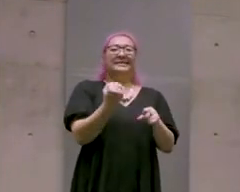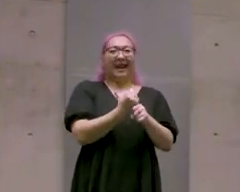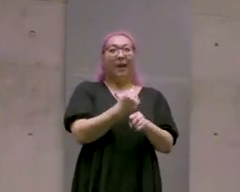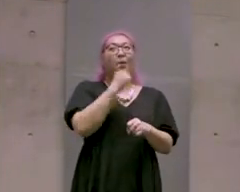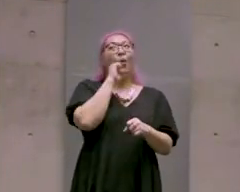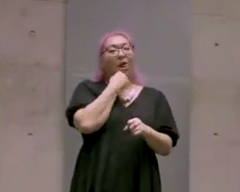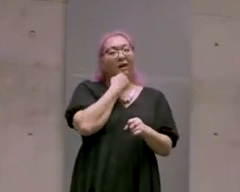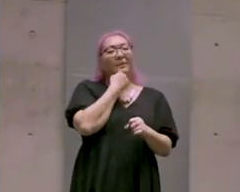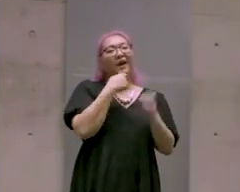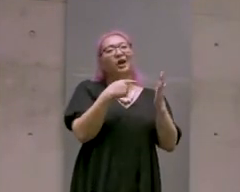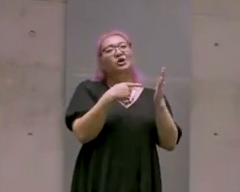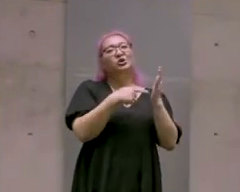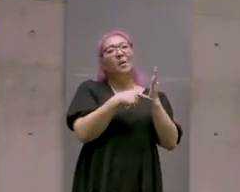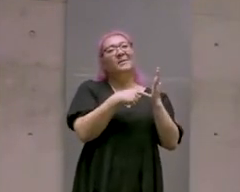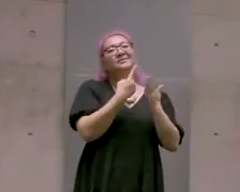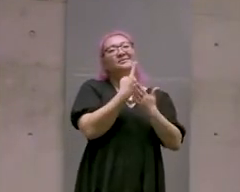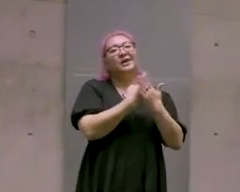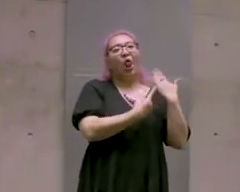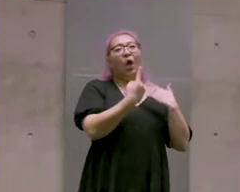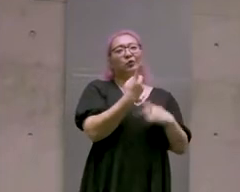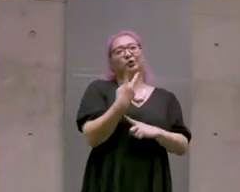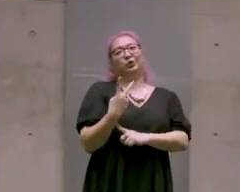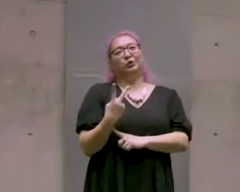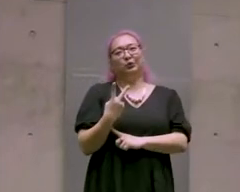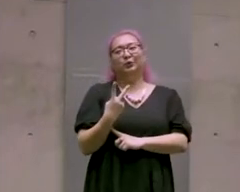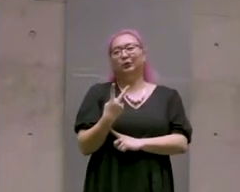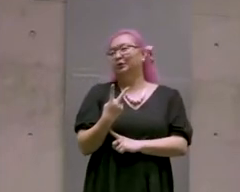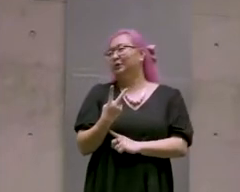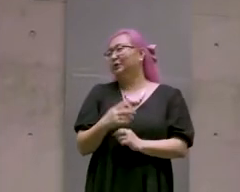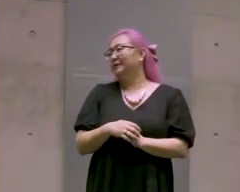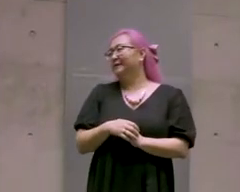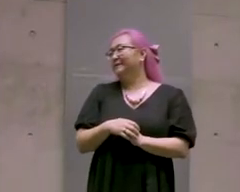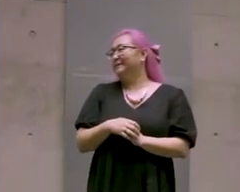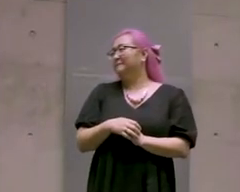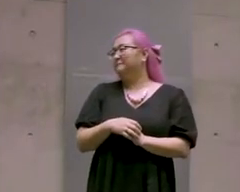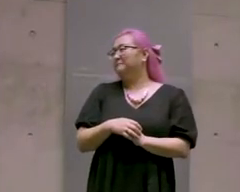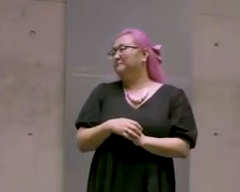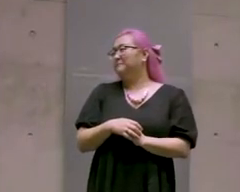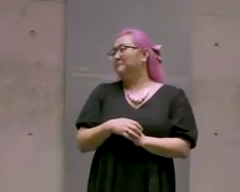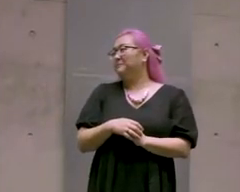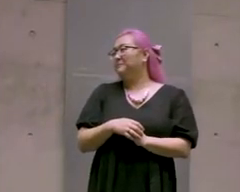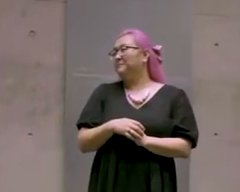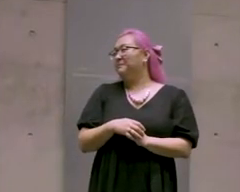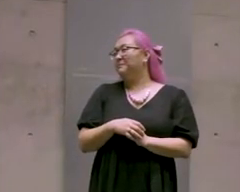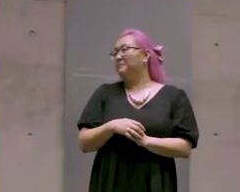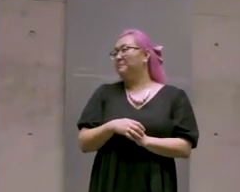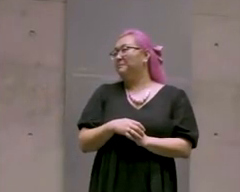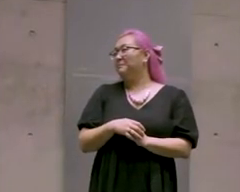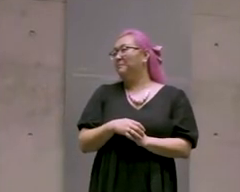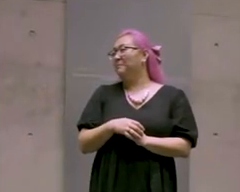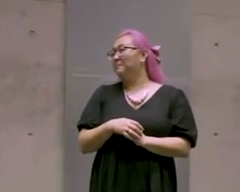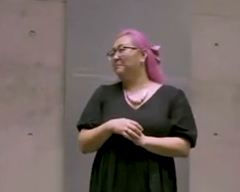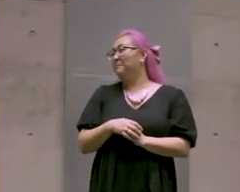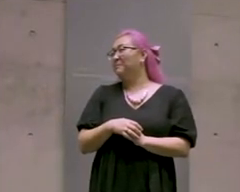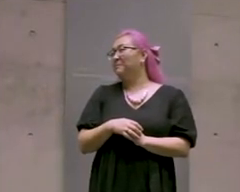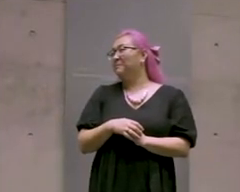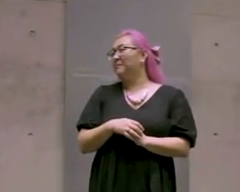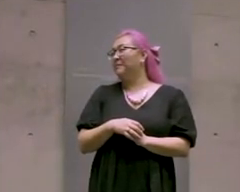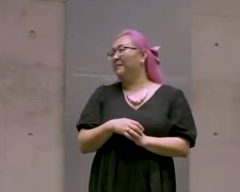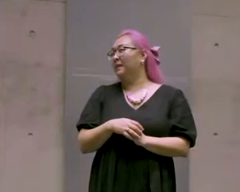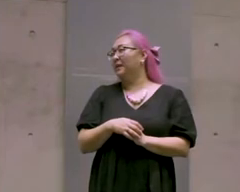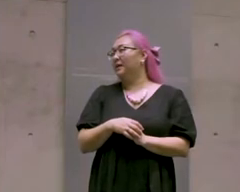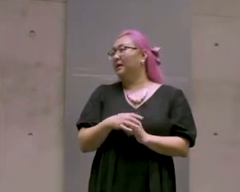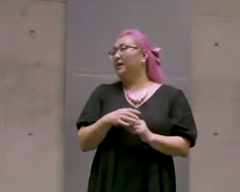2, or I want, if I die more prematurely than I hope to, I want my friends and family to release Thomas Was Alone